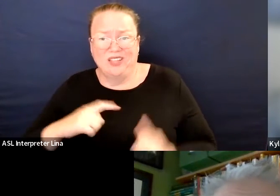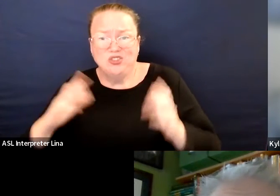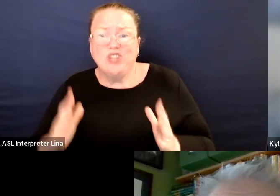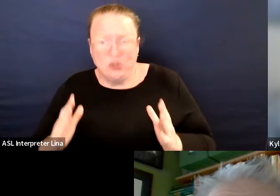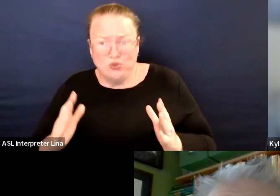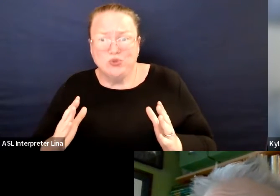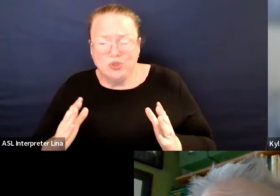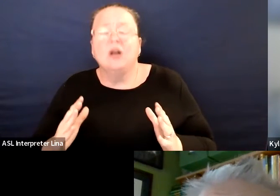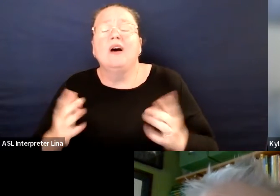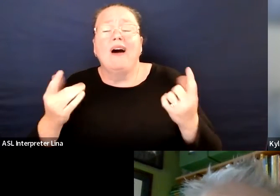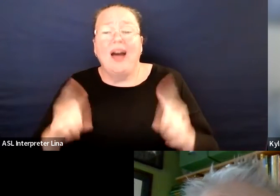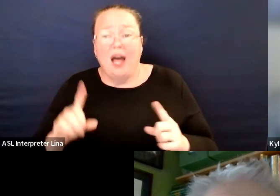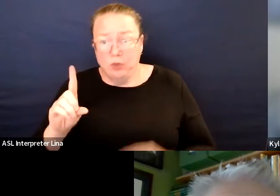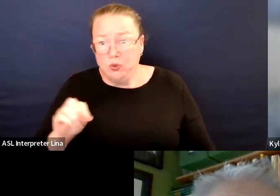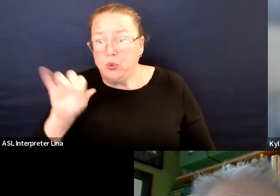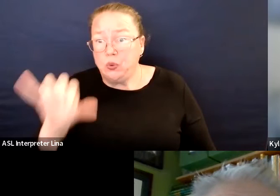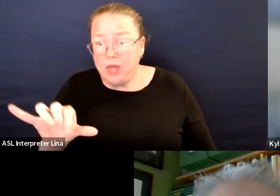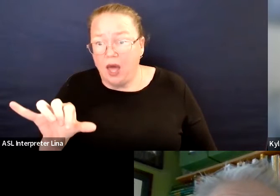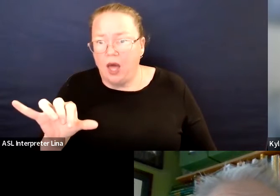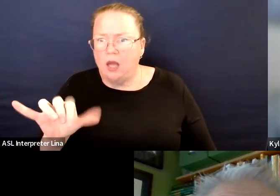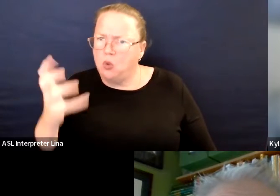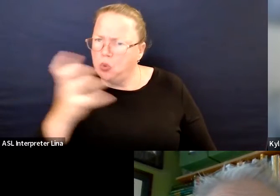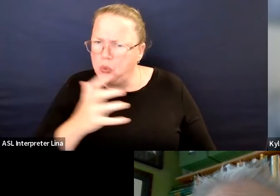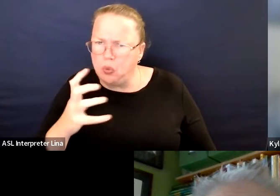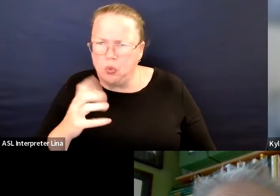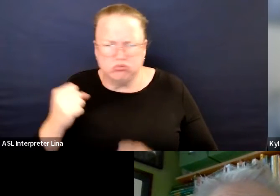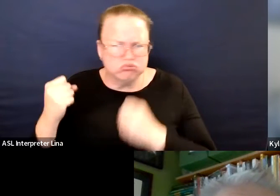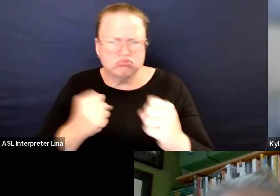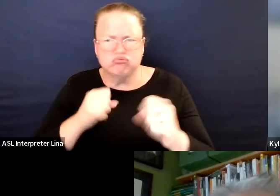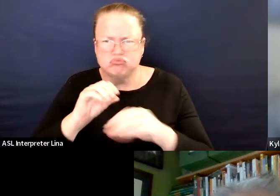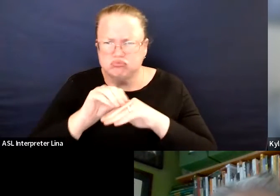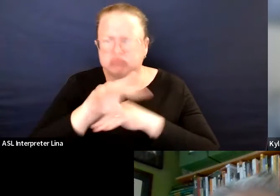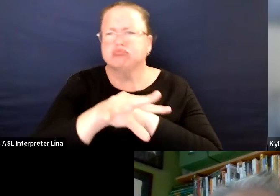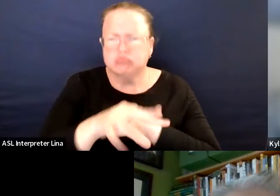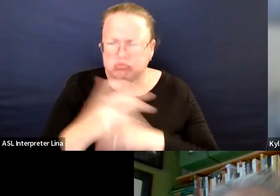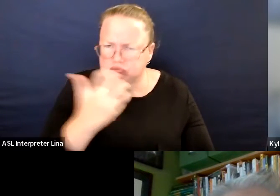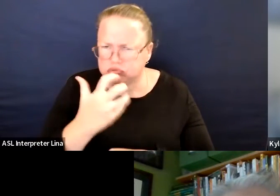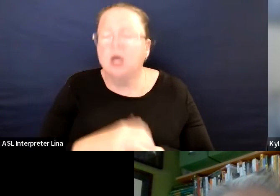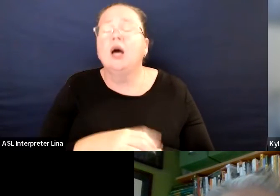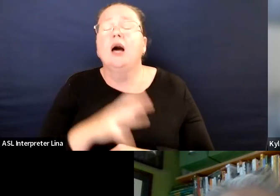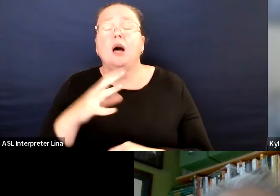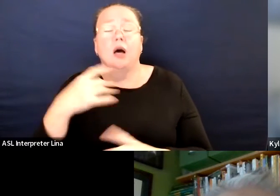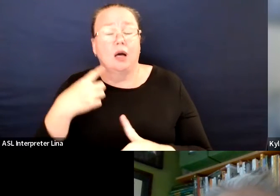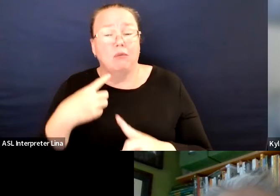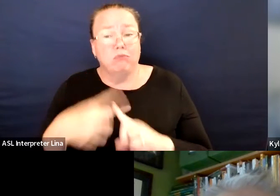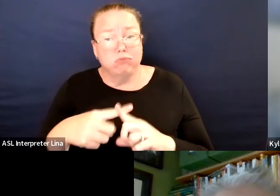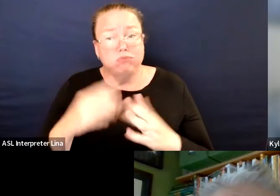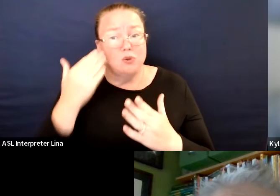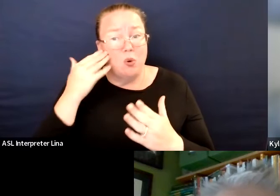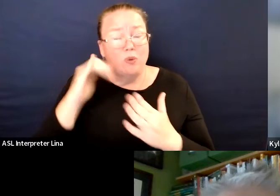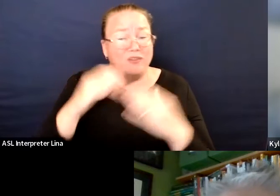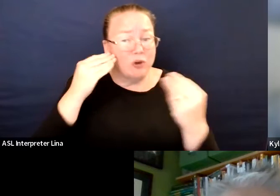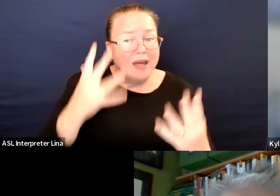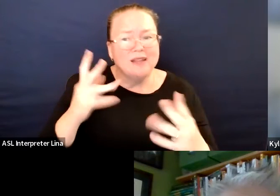And so when you do, what a powerful influence you have. And armed with that information, people